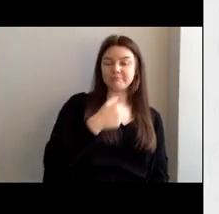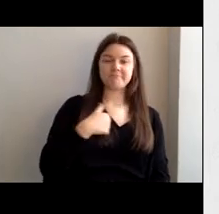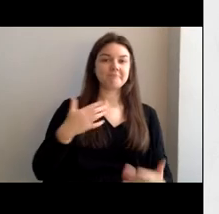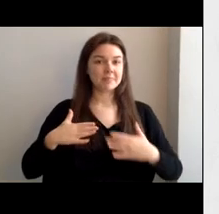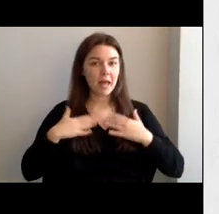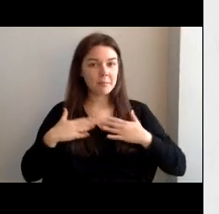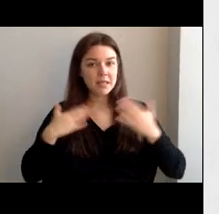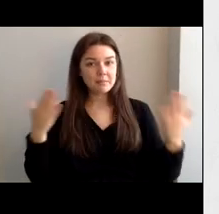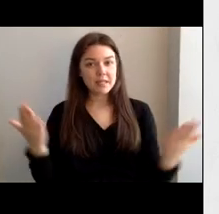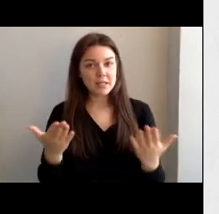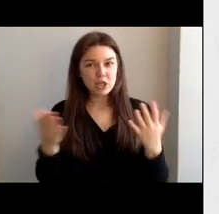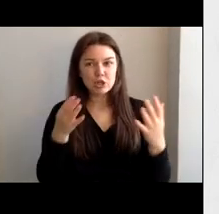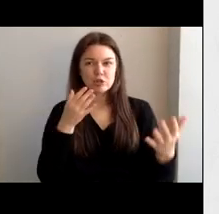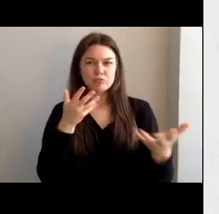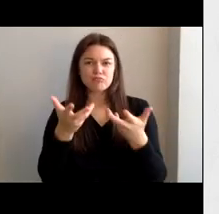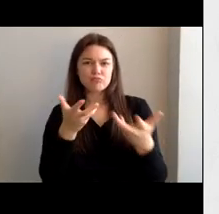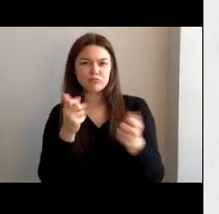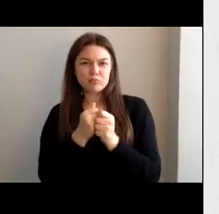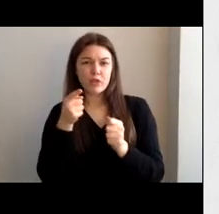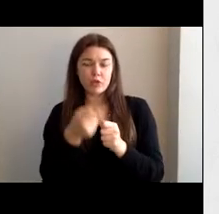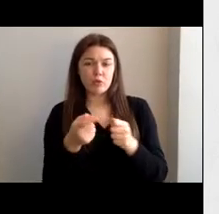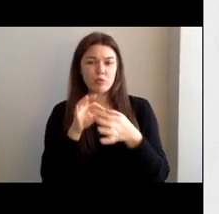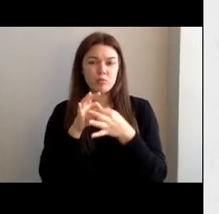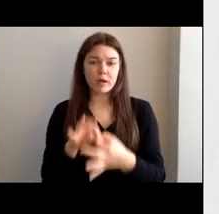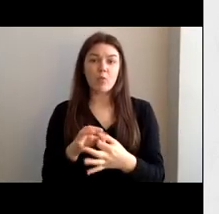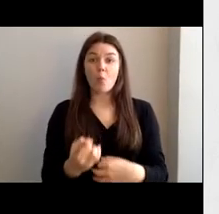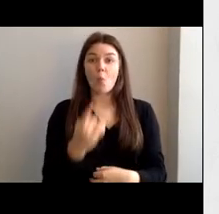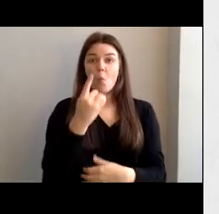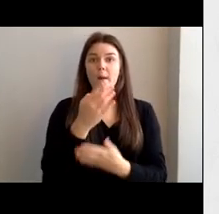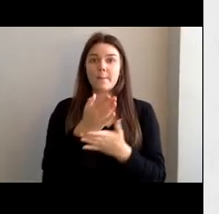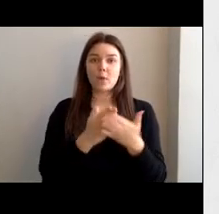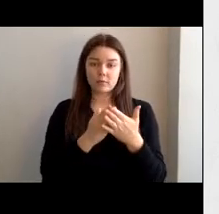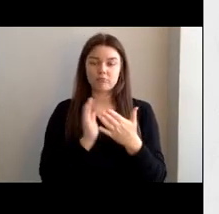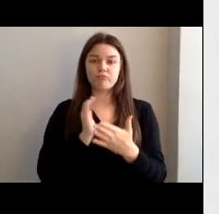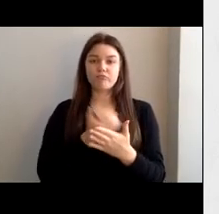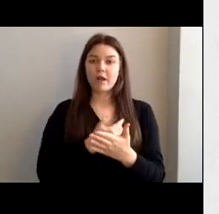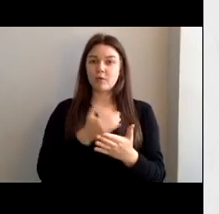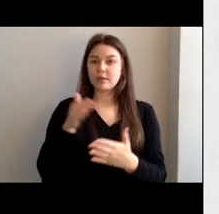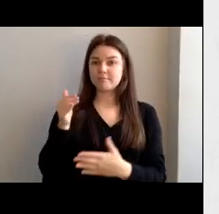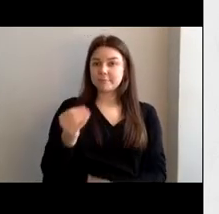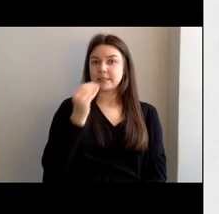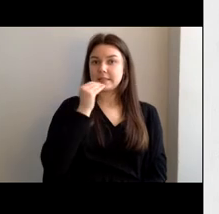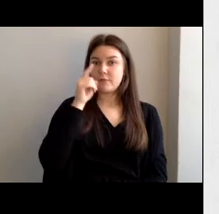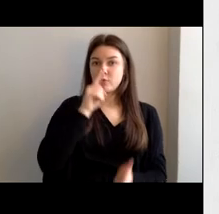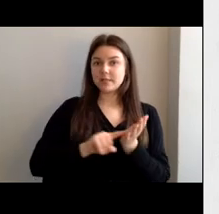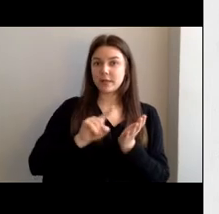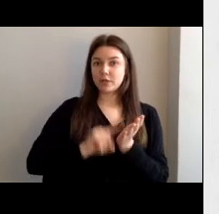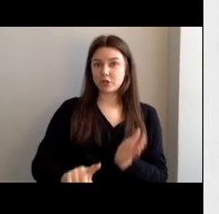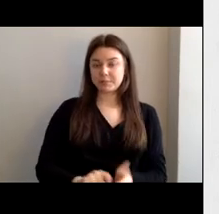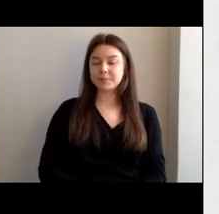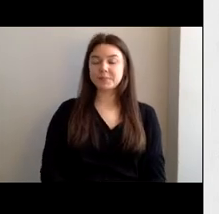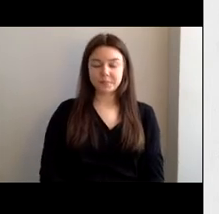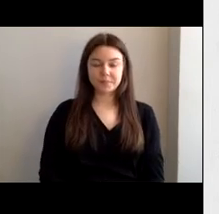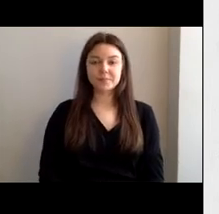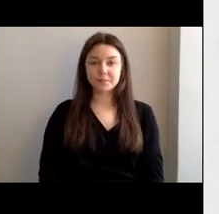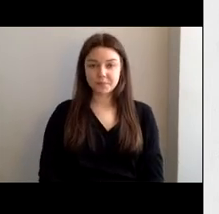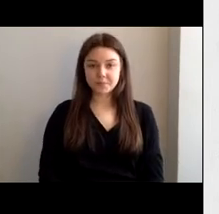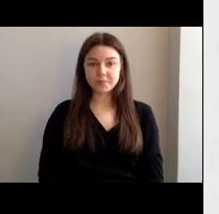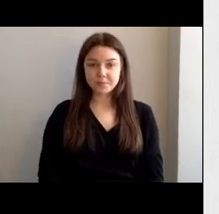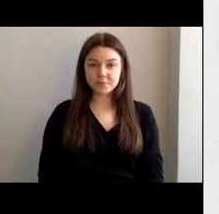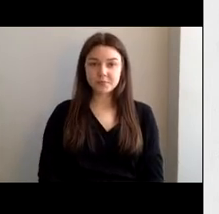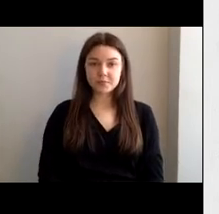talk to you a little bit about one aspect of our seafood inspection program. So before I